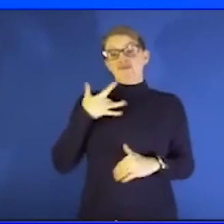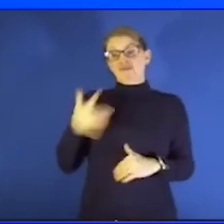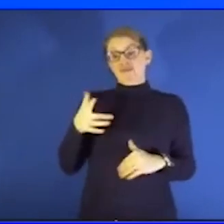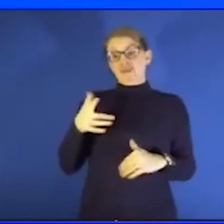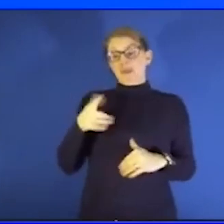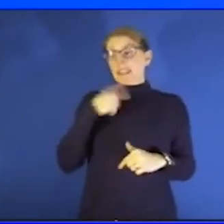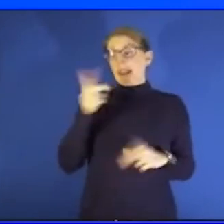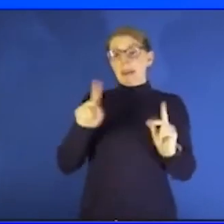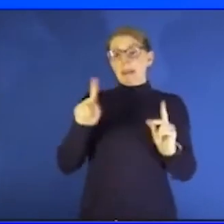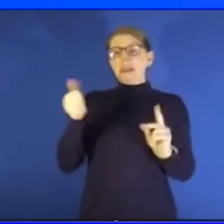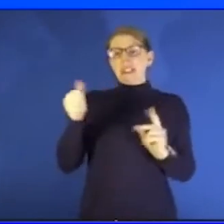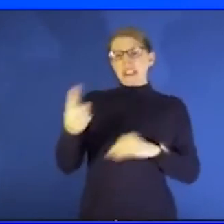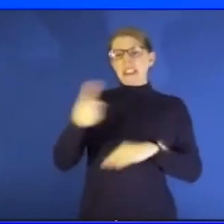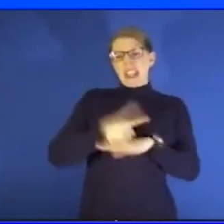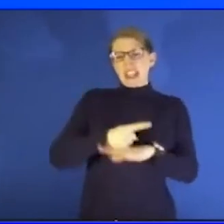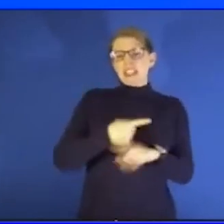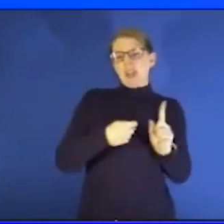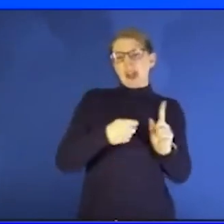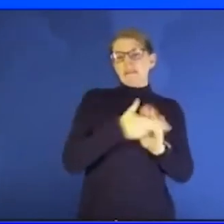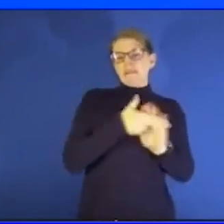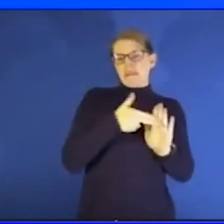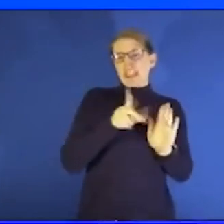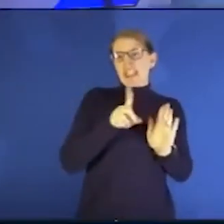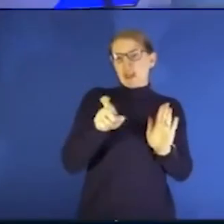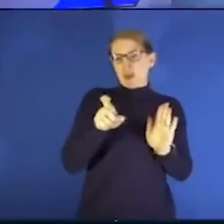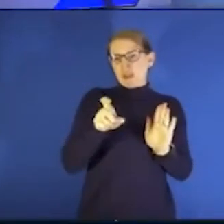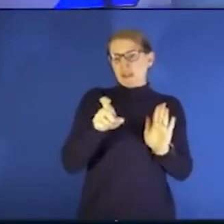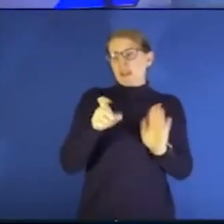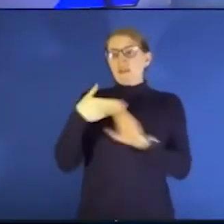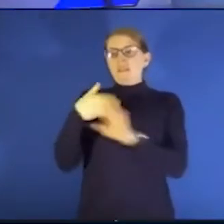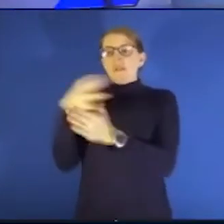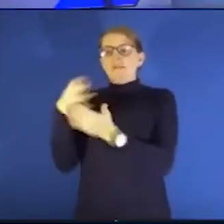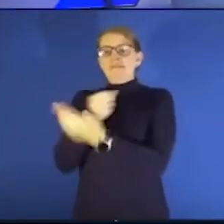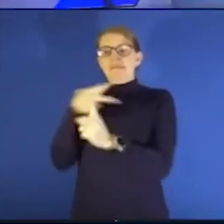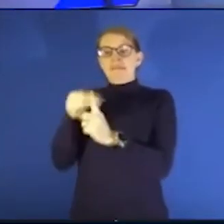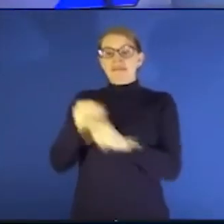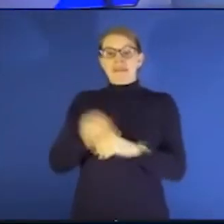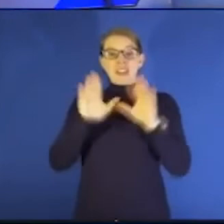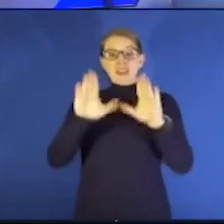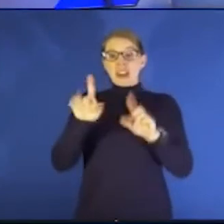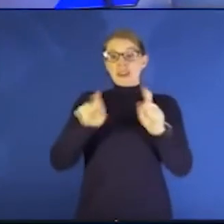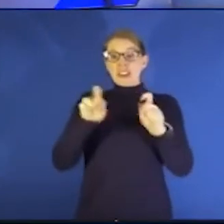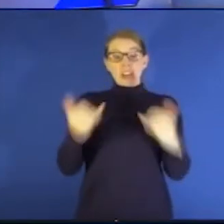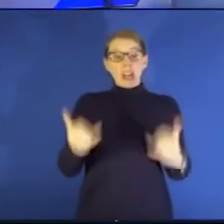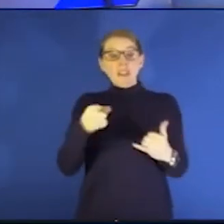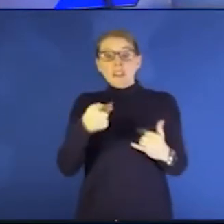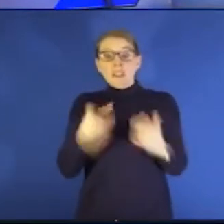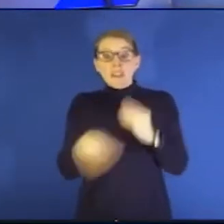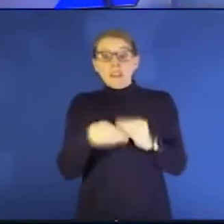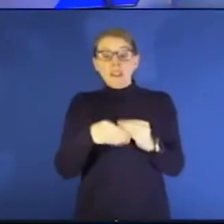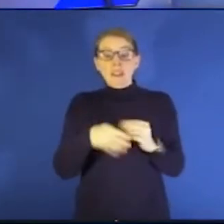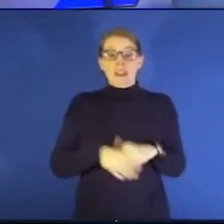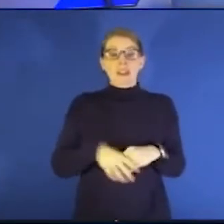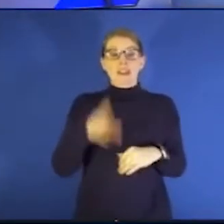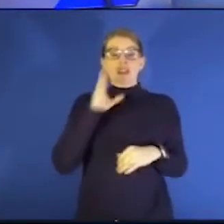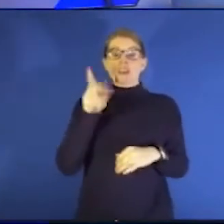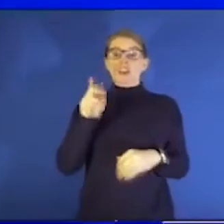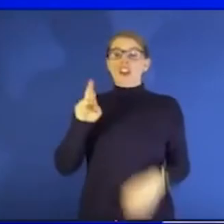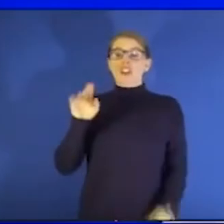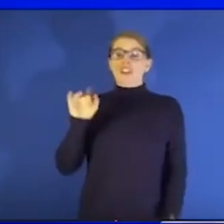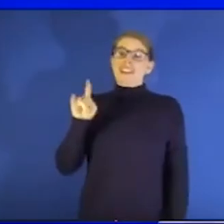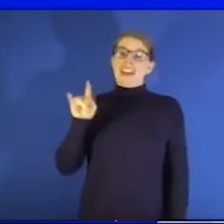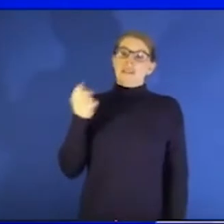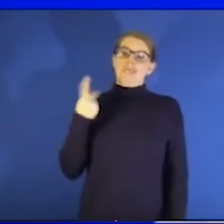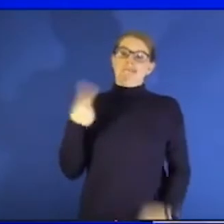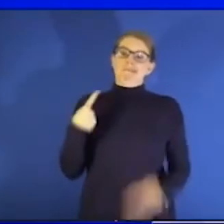days from the diagnosis before you get your vaccine. All right, great questions today. Did you have I would just like to say, Dr. Steitz and I have been discussing this as